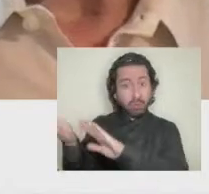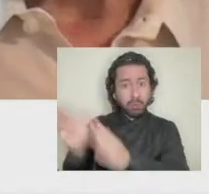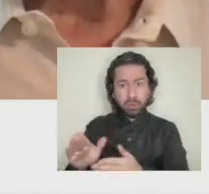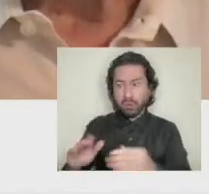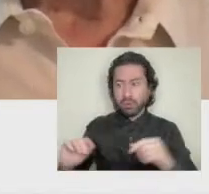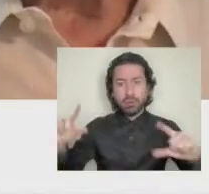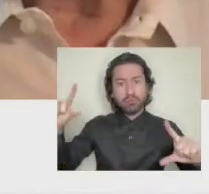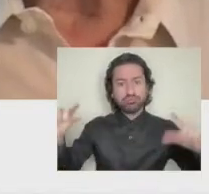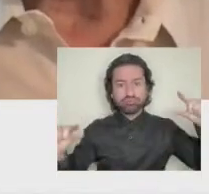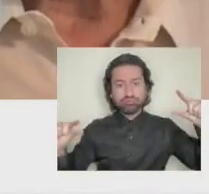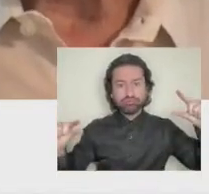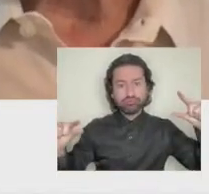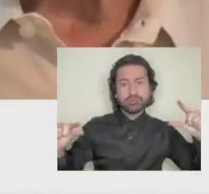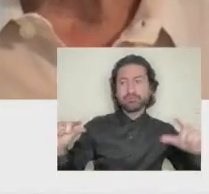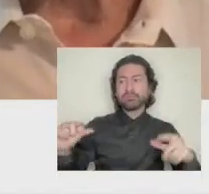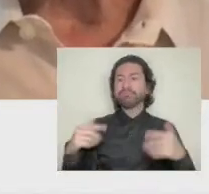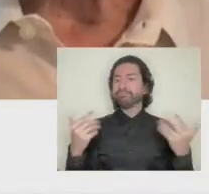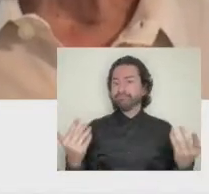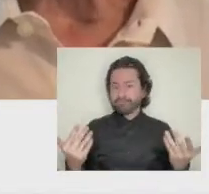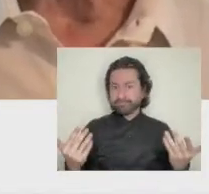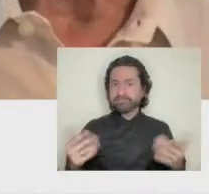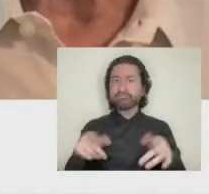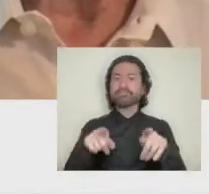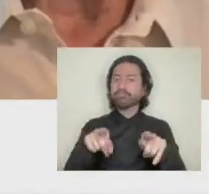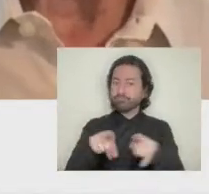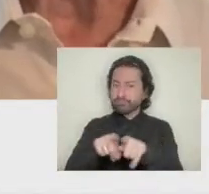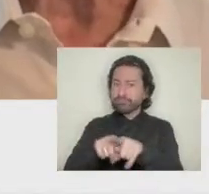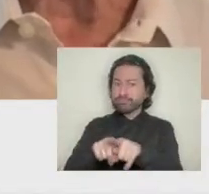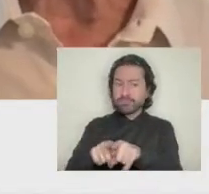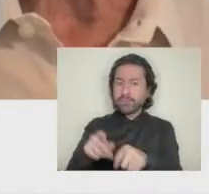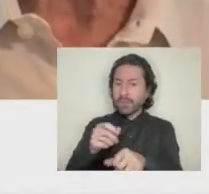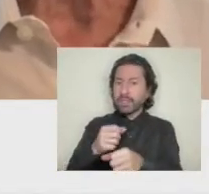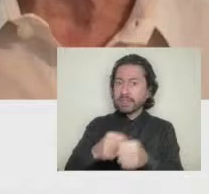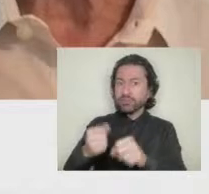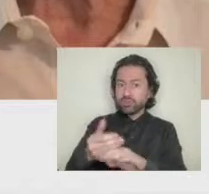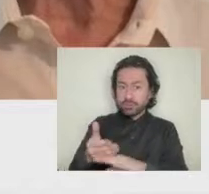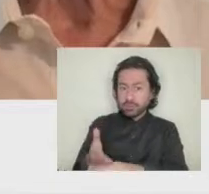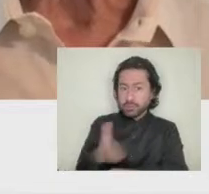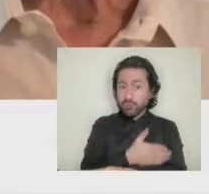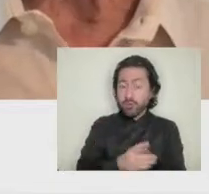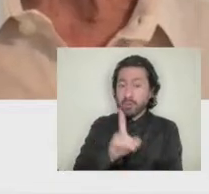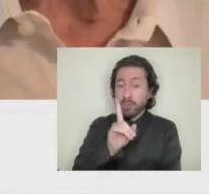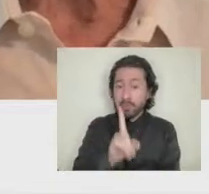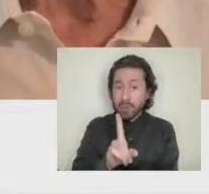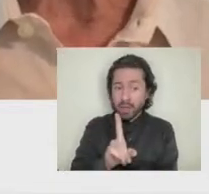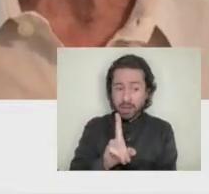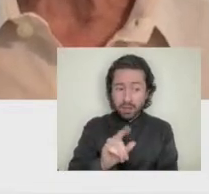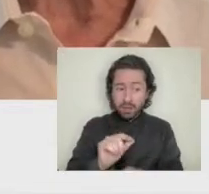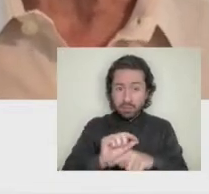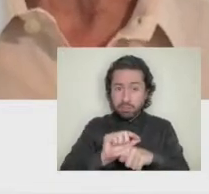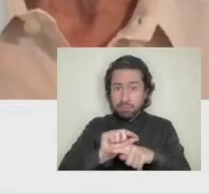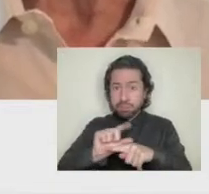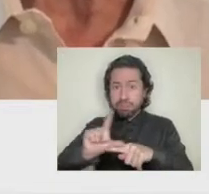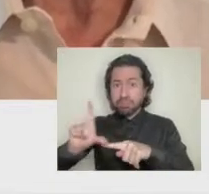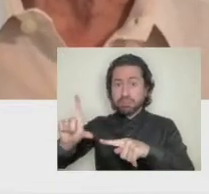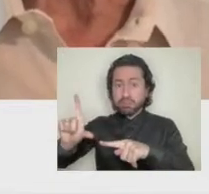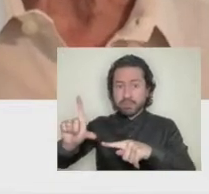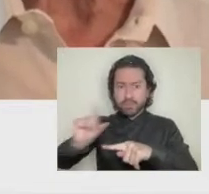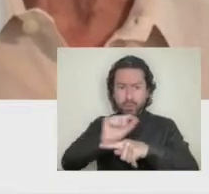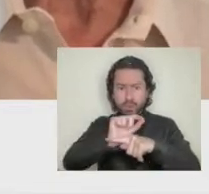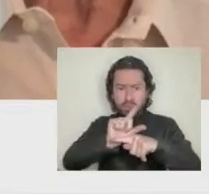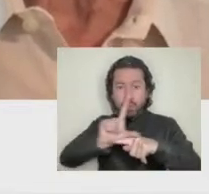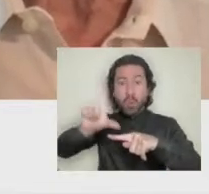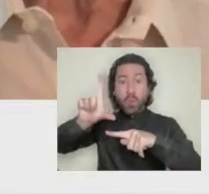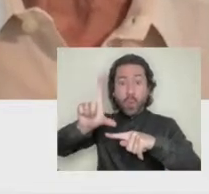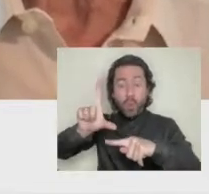but the excess increased during the decade of austerity, of withdrawal of government funding